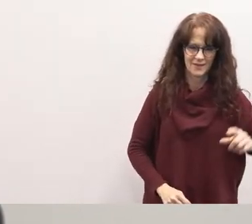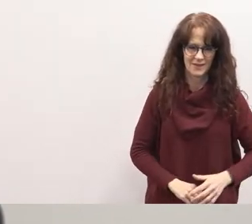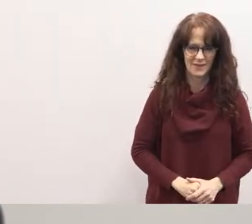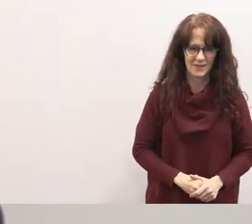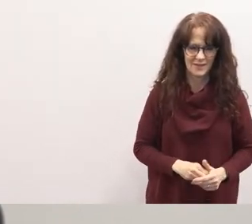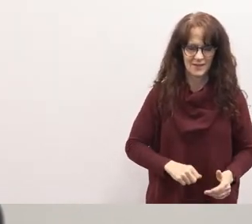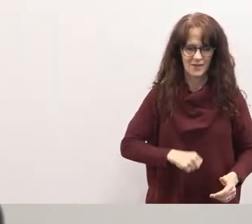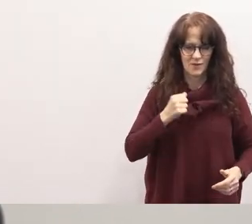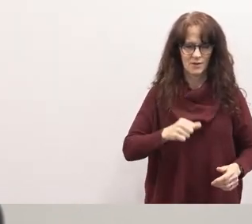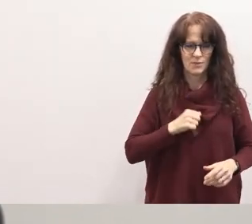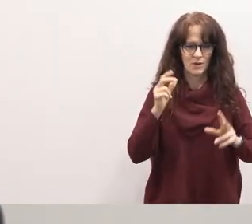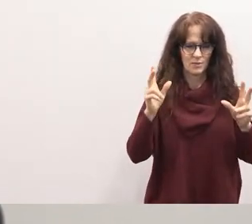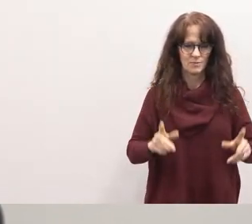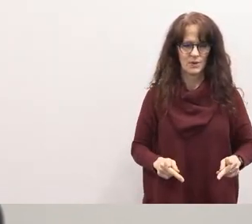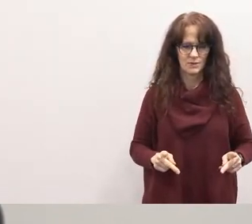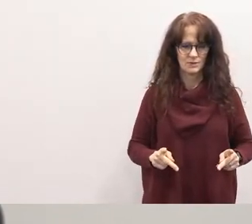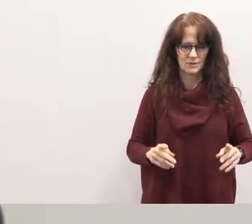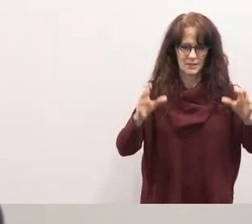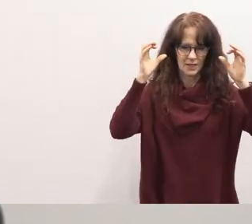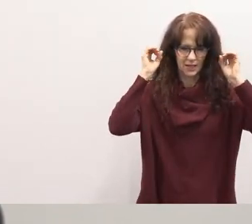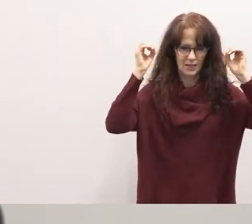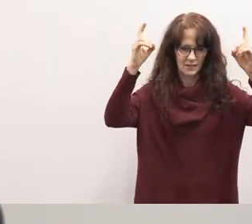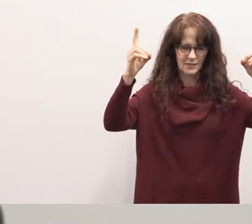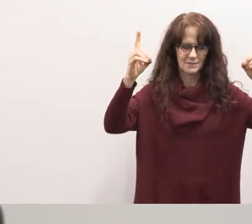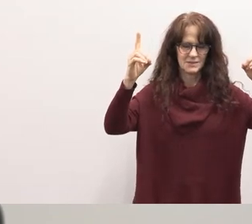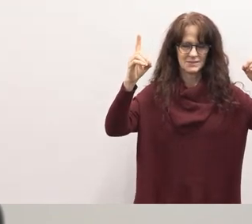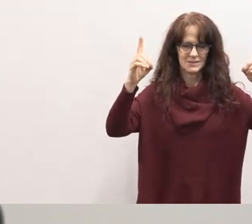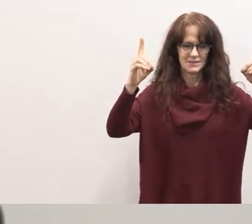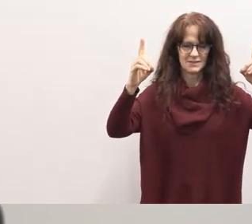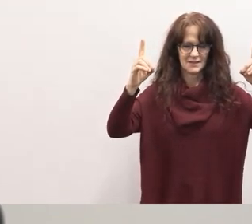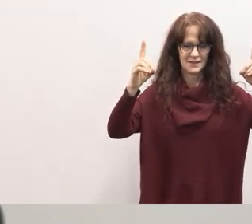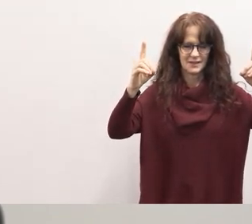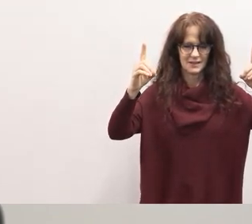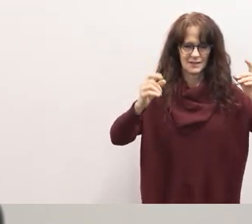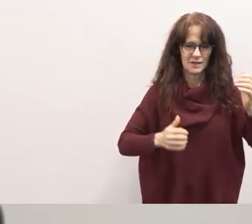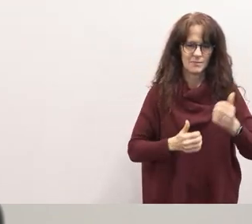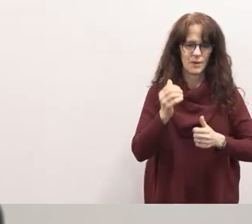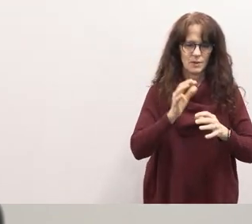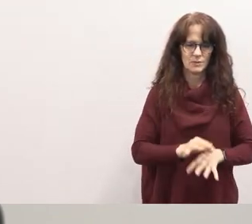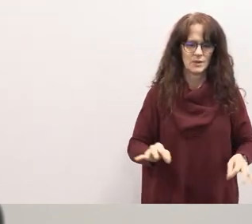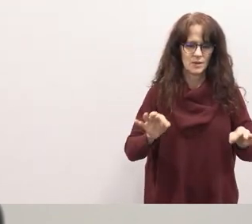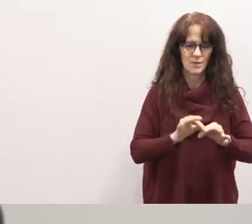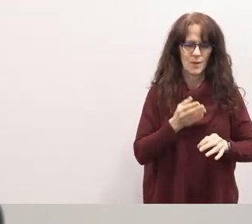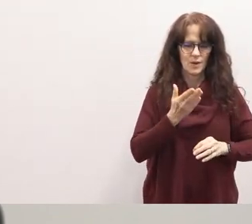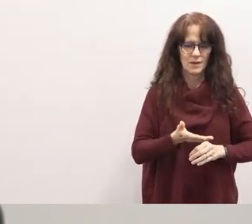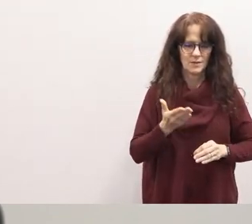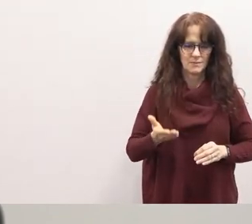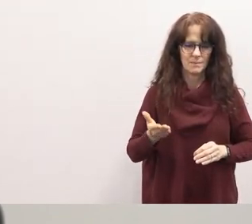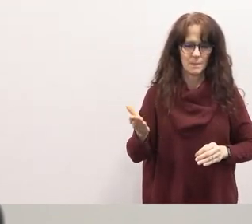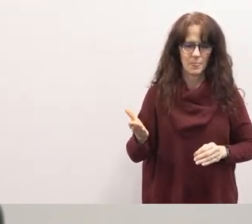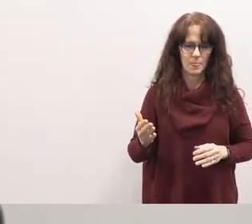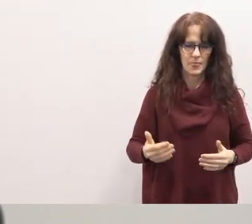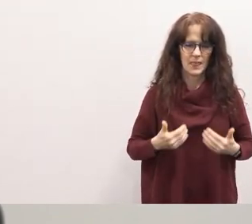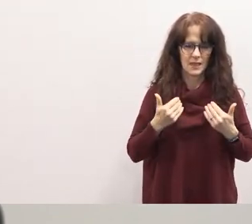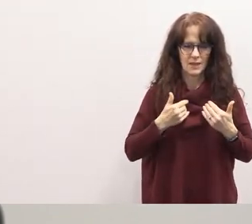very proud person, because education is the most important thing to a